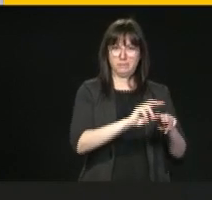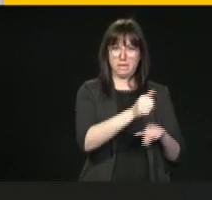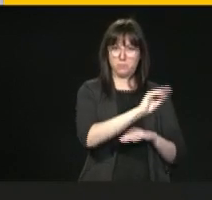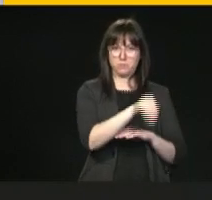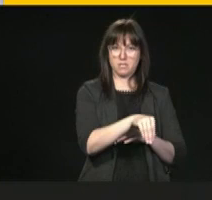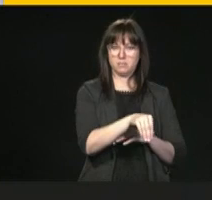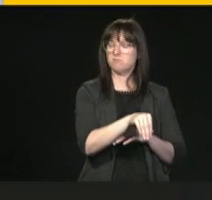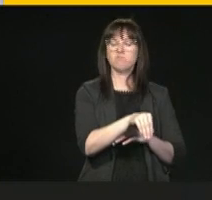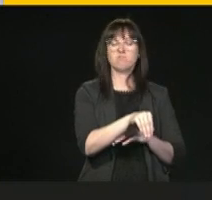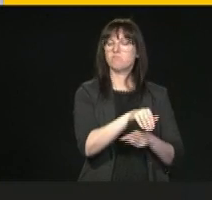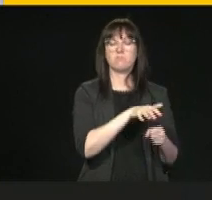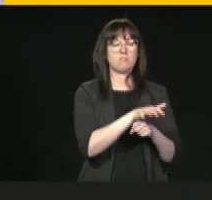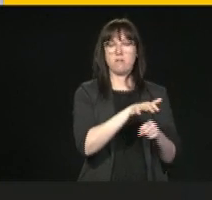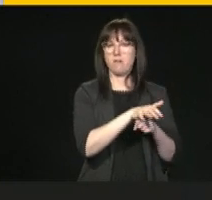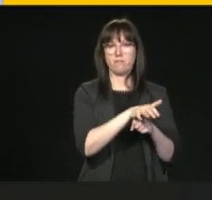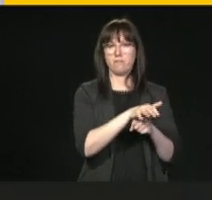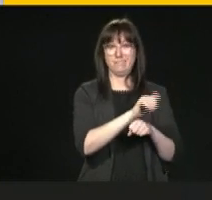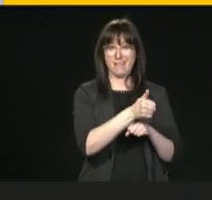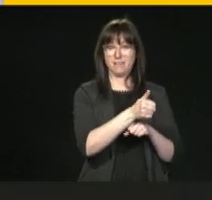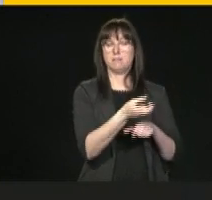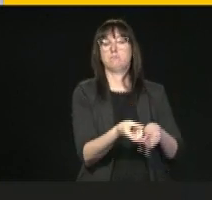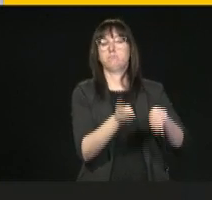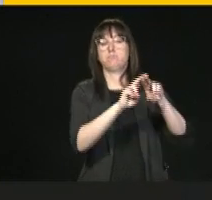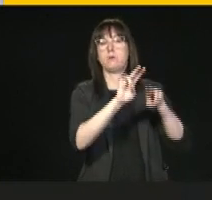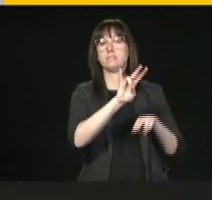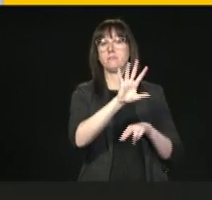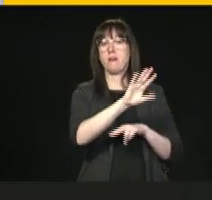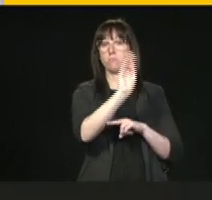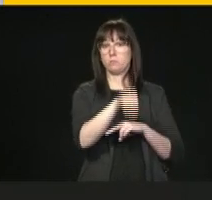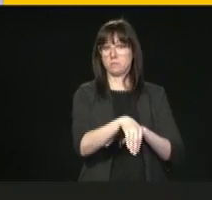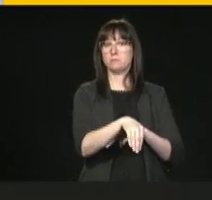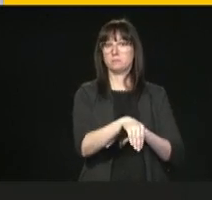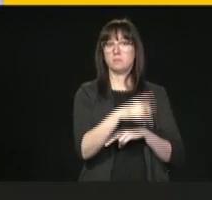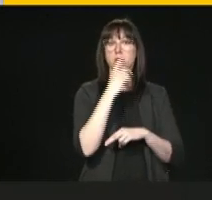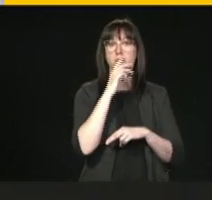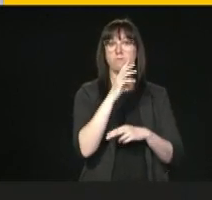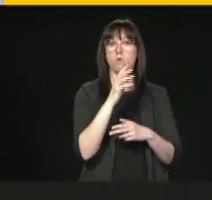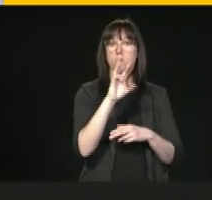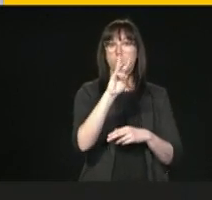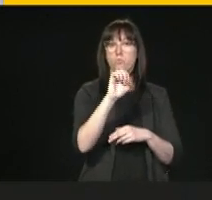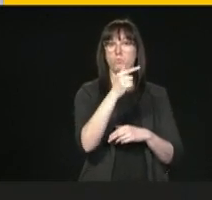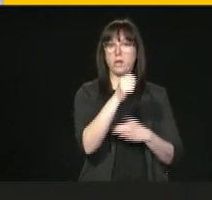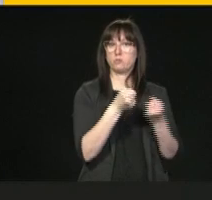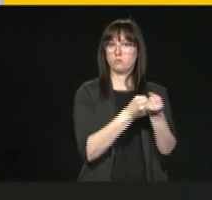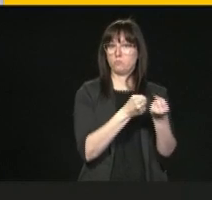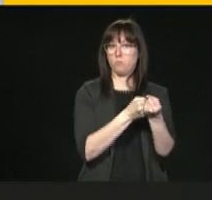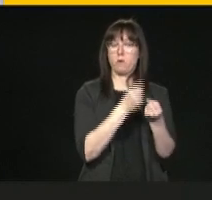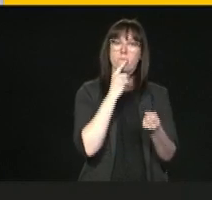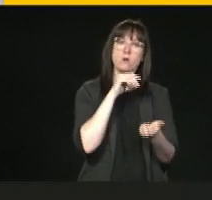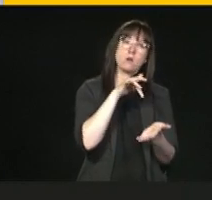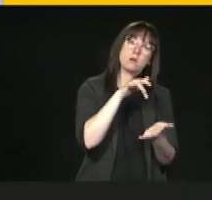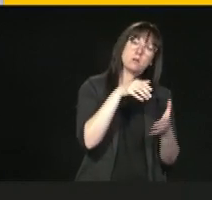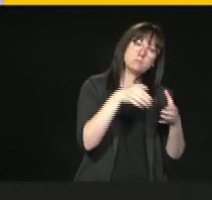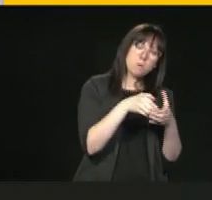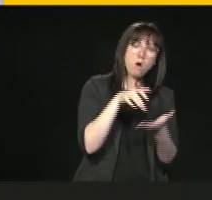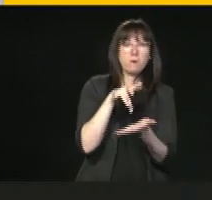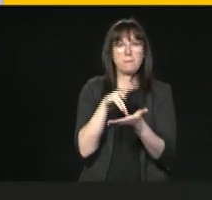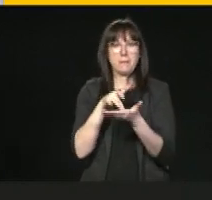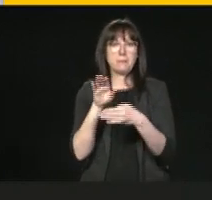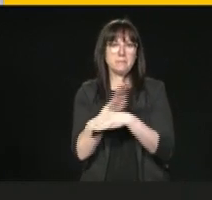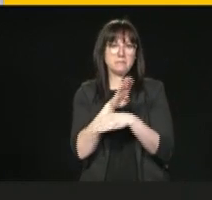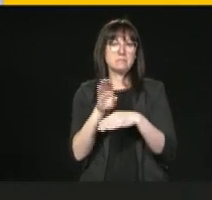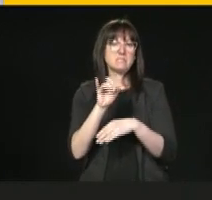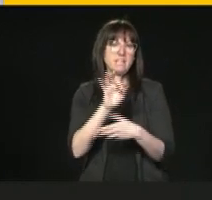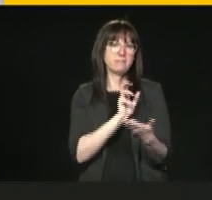the percentage will now go up to 75% for qualifying SMEs. That means